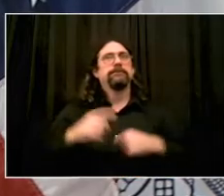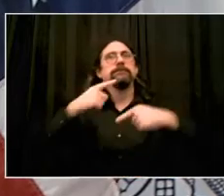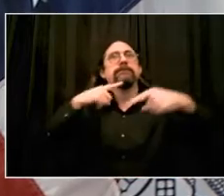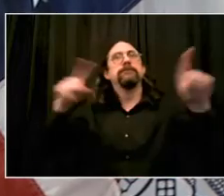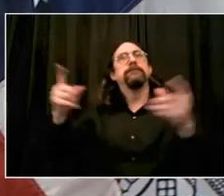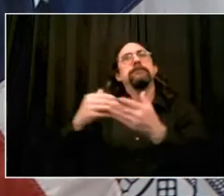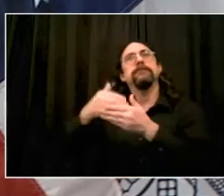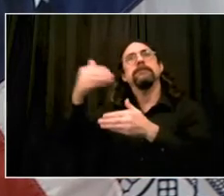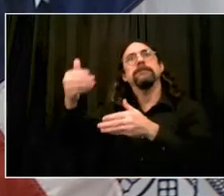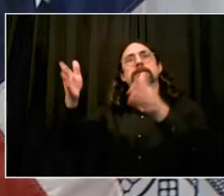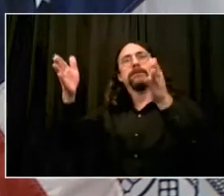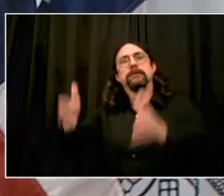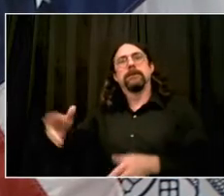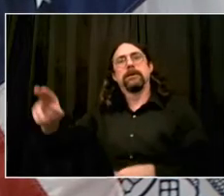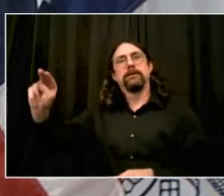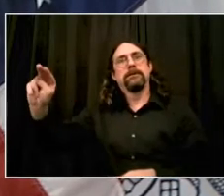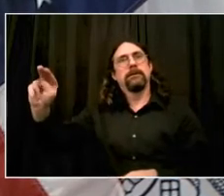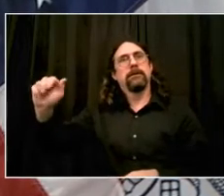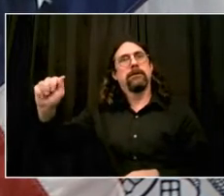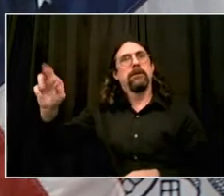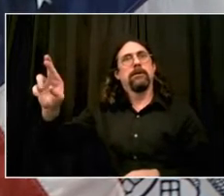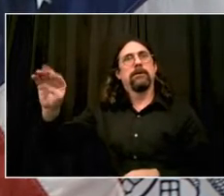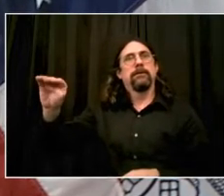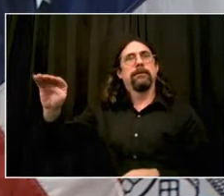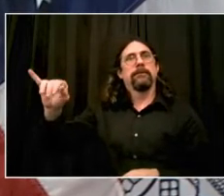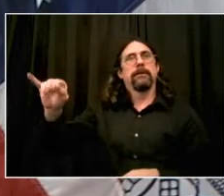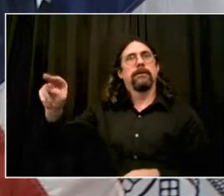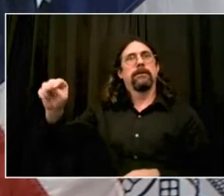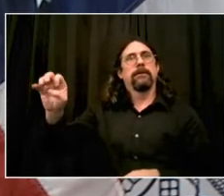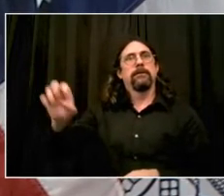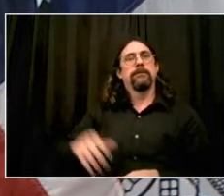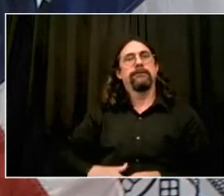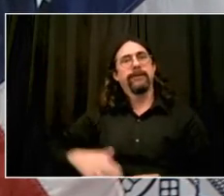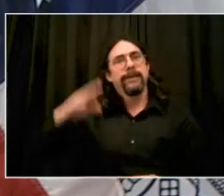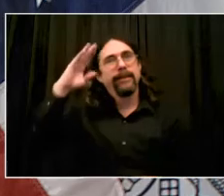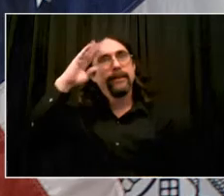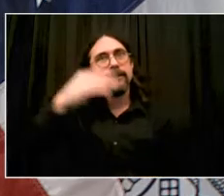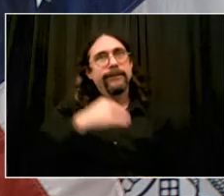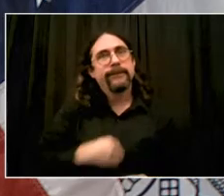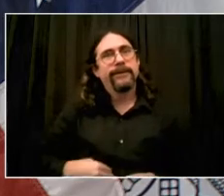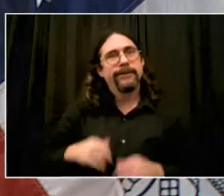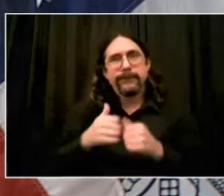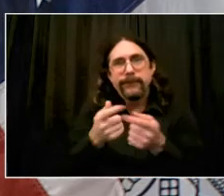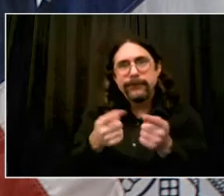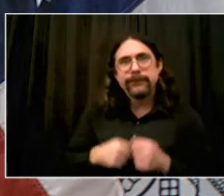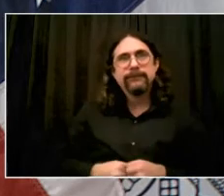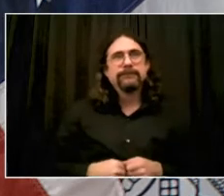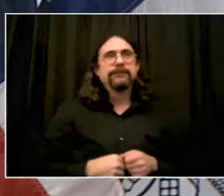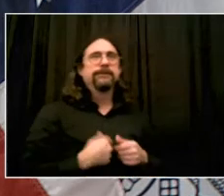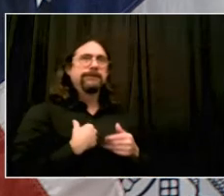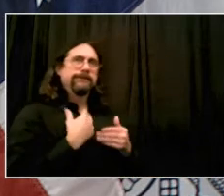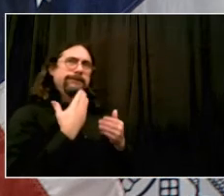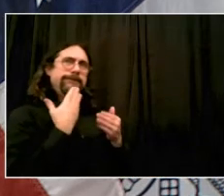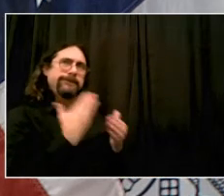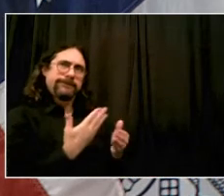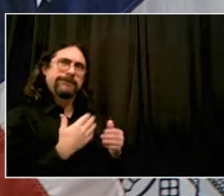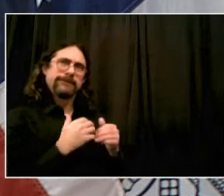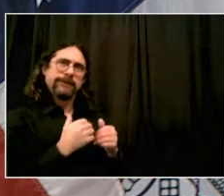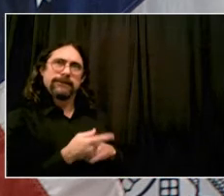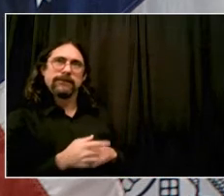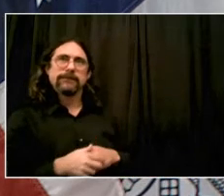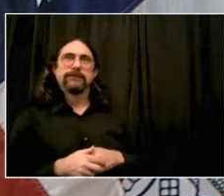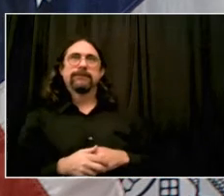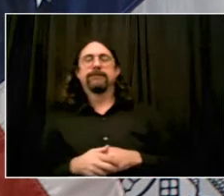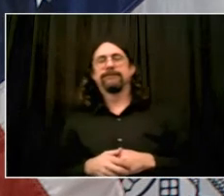good. Okay. Well done. Well done. So, all right. Well, I wanted to ask you, we're monitoring, obviously,